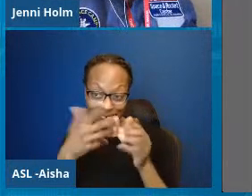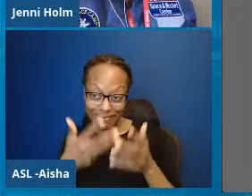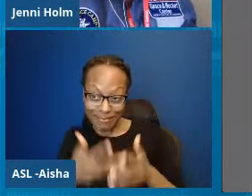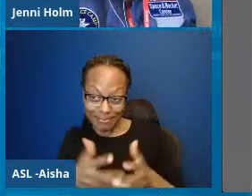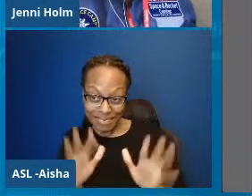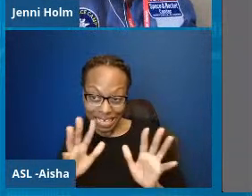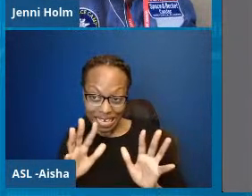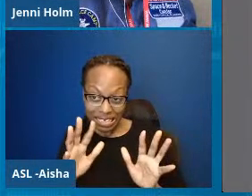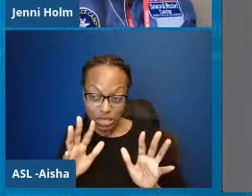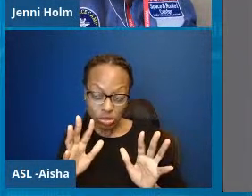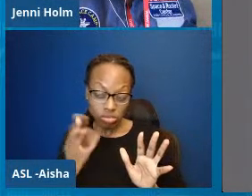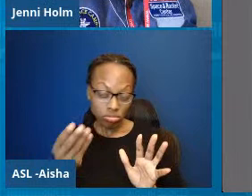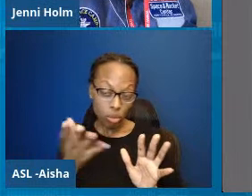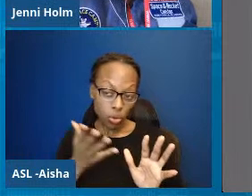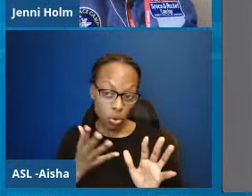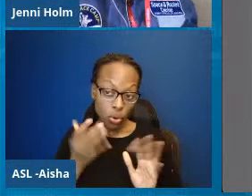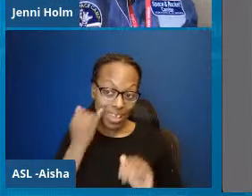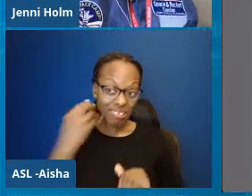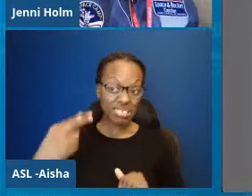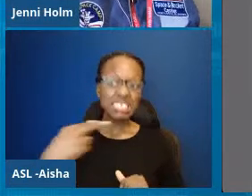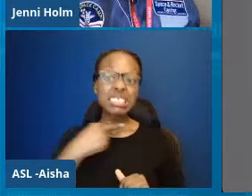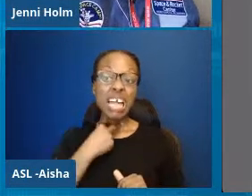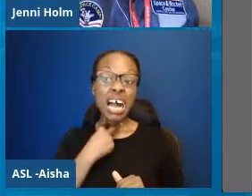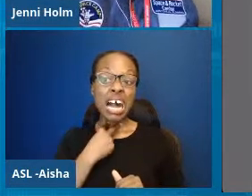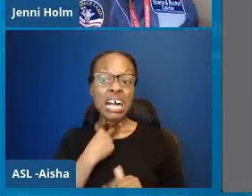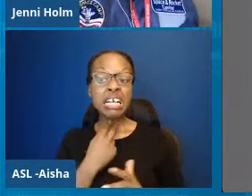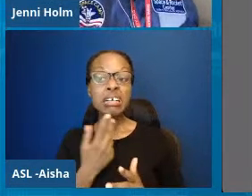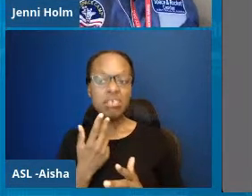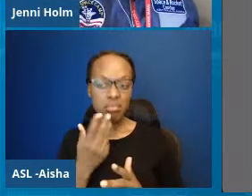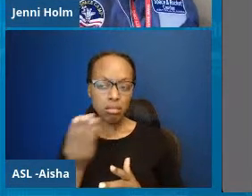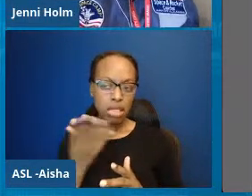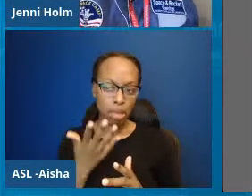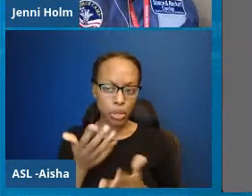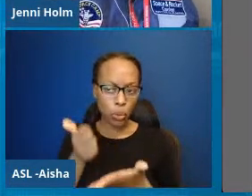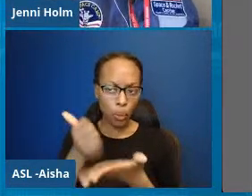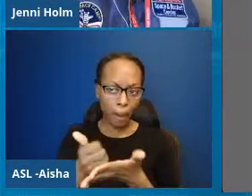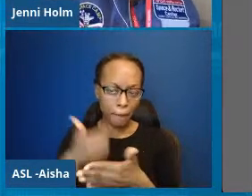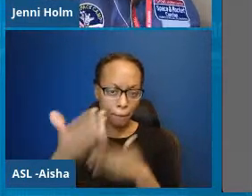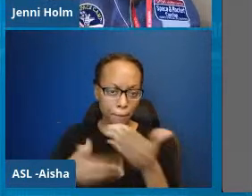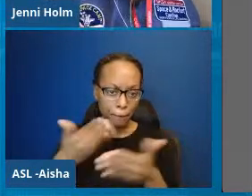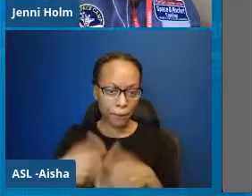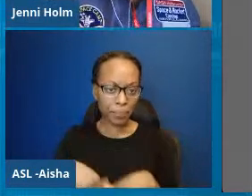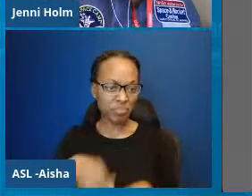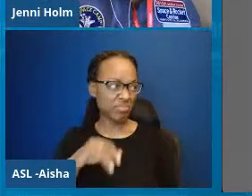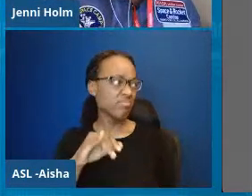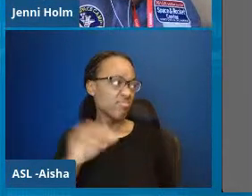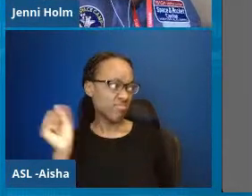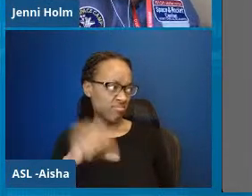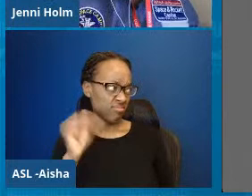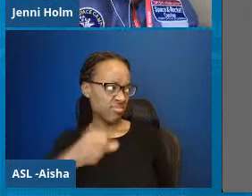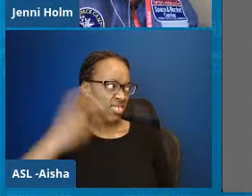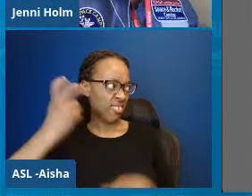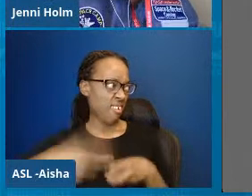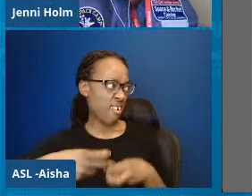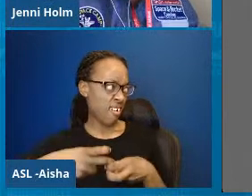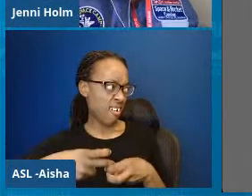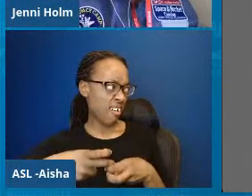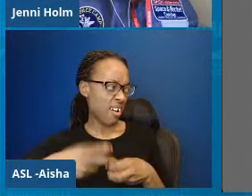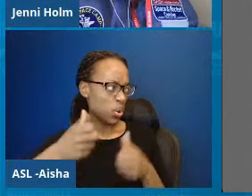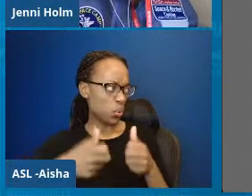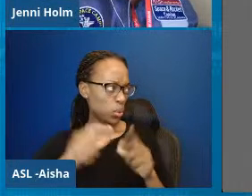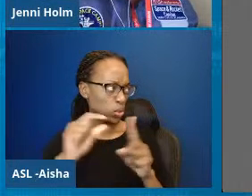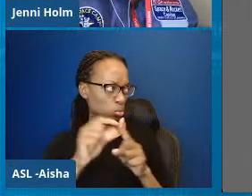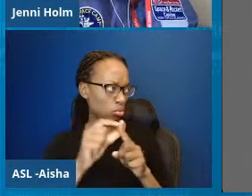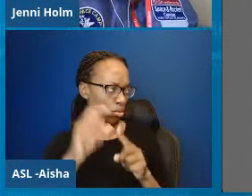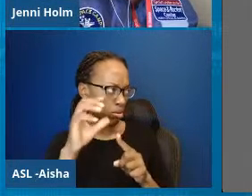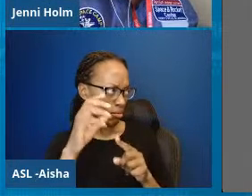along. Because I kind of did a good job of hiding these words in that puzzle. Yeah, this is hard. I know. Which one do you want? Nope,